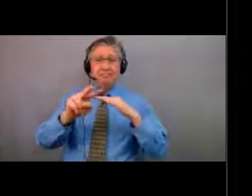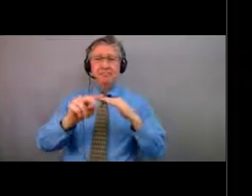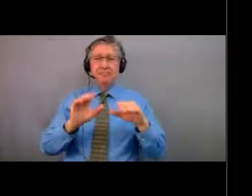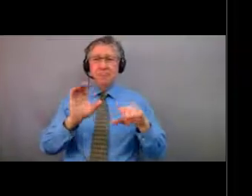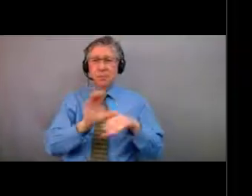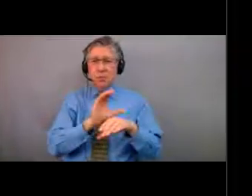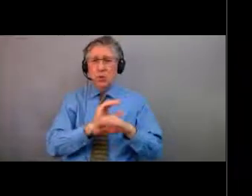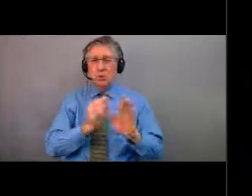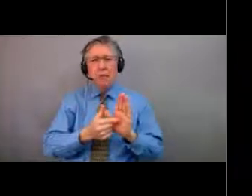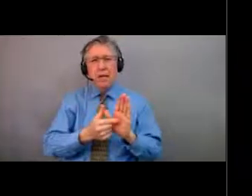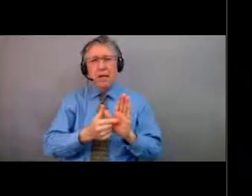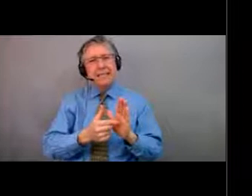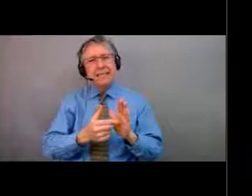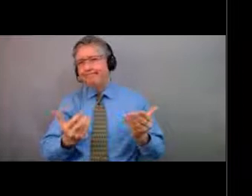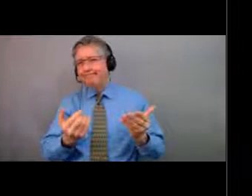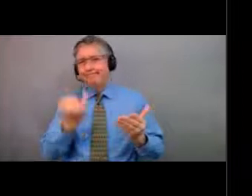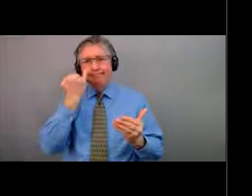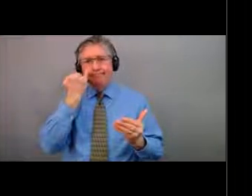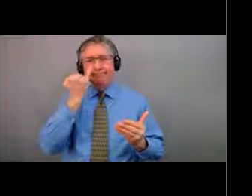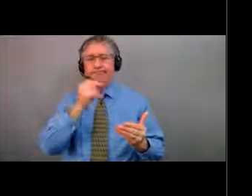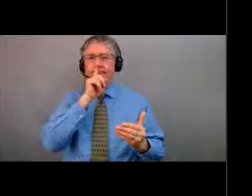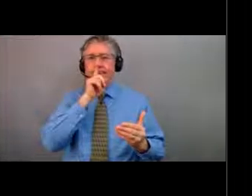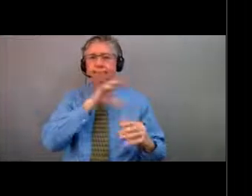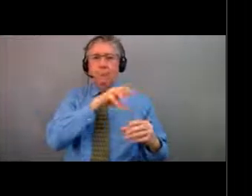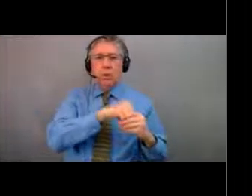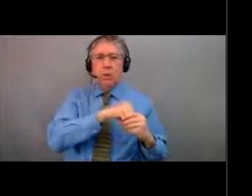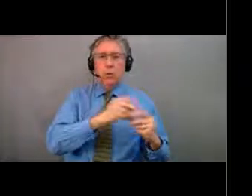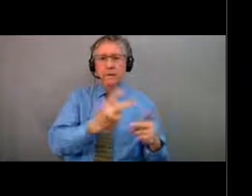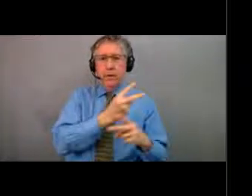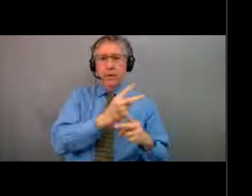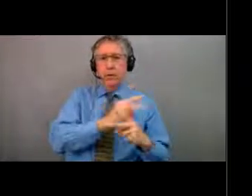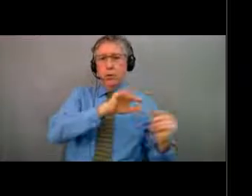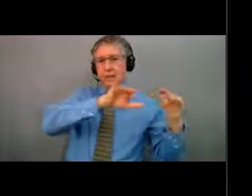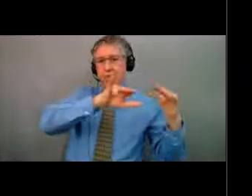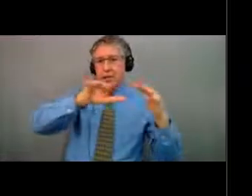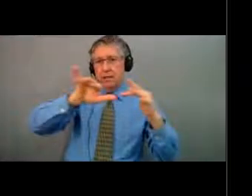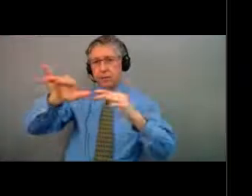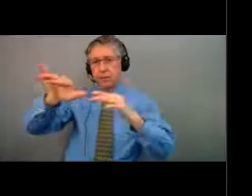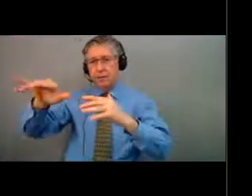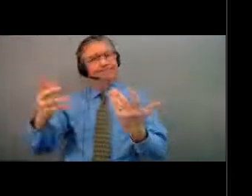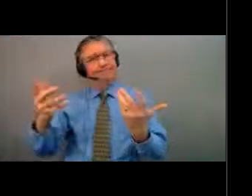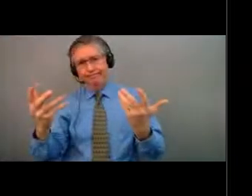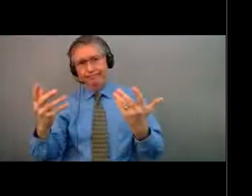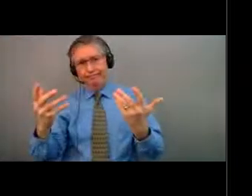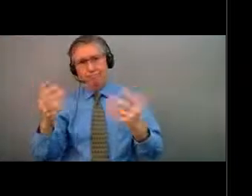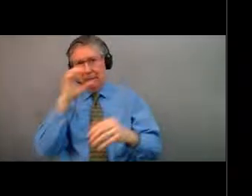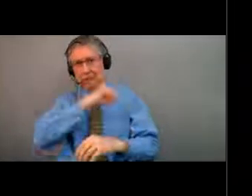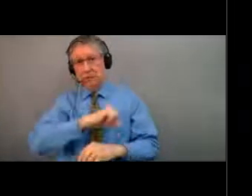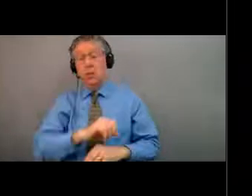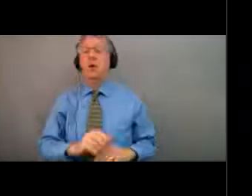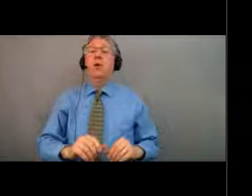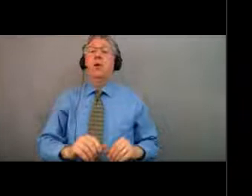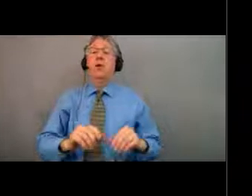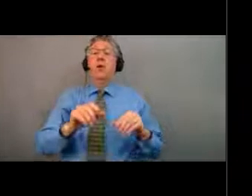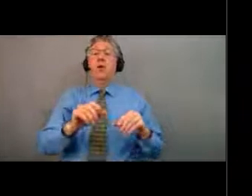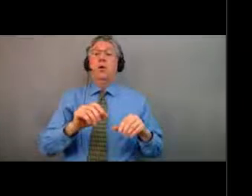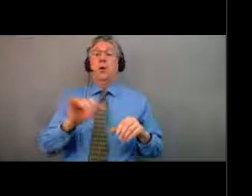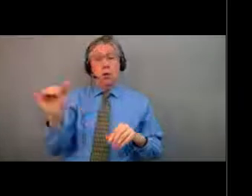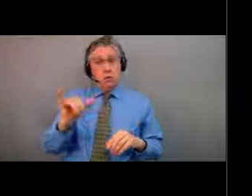not resolve convections. In addition, lake surface conditions change rapidly over